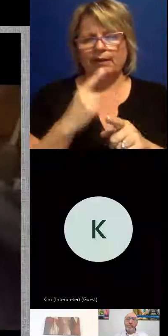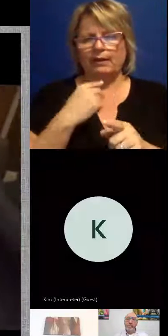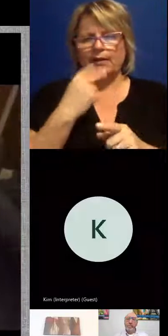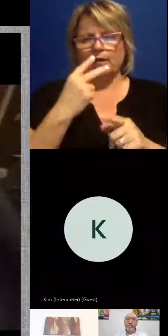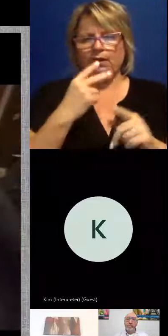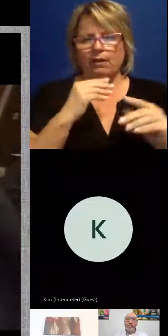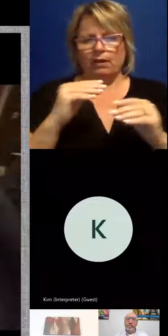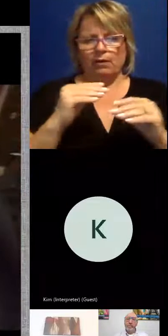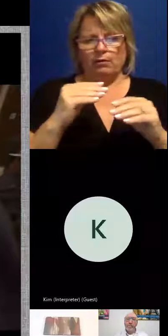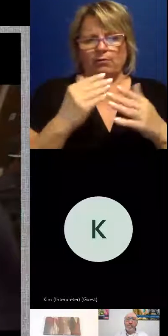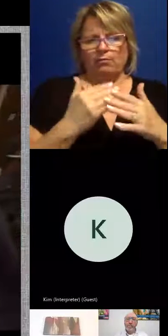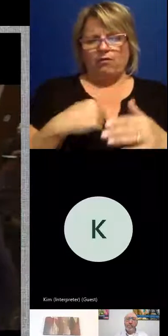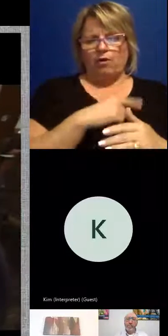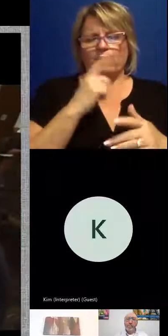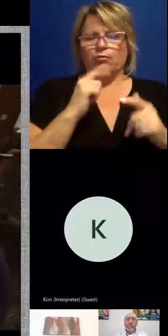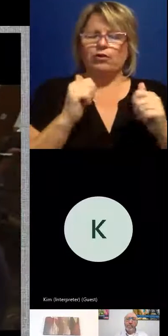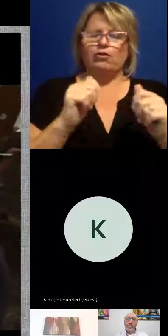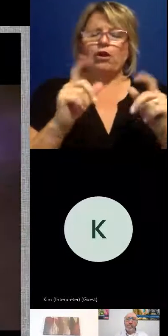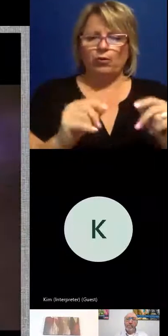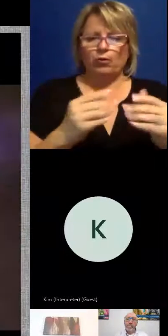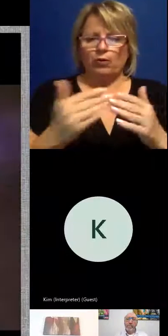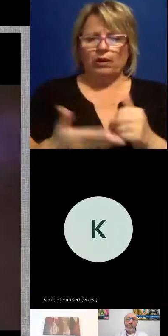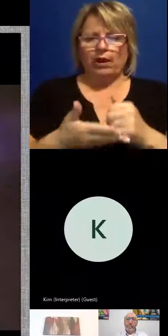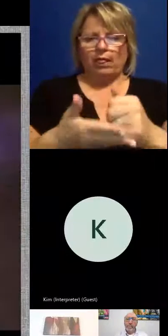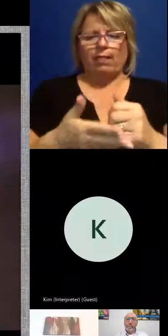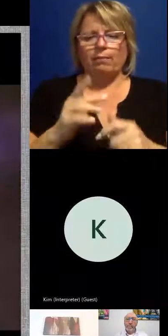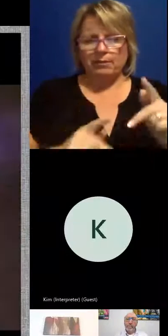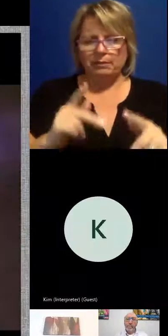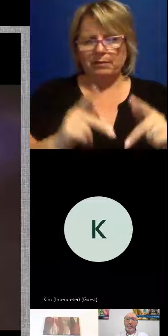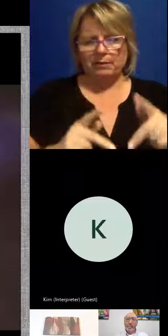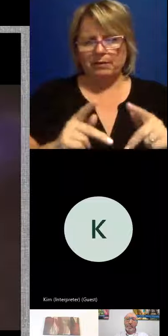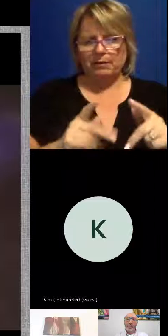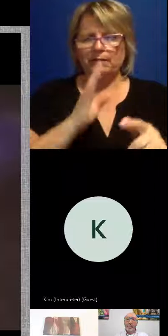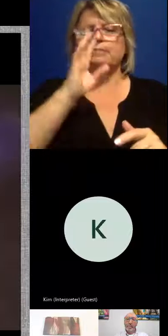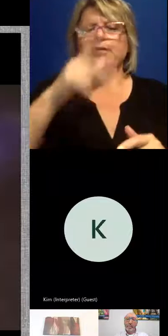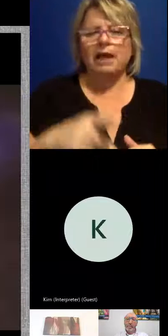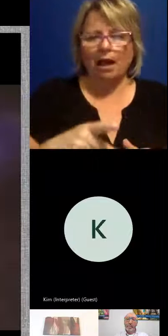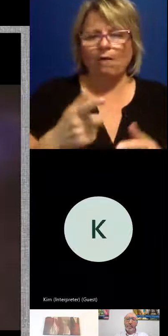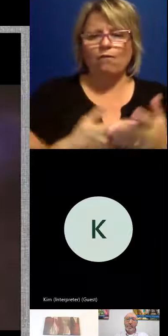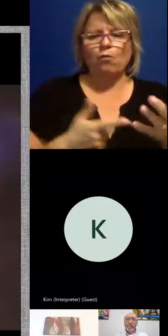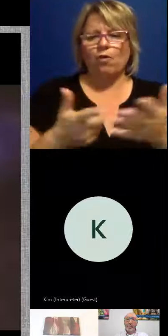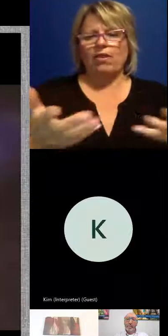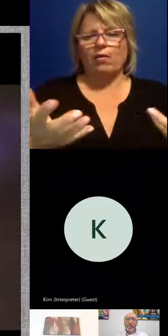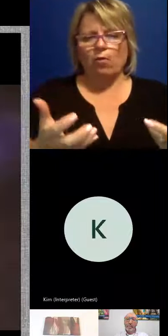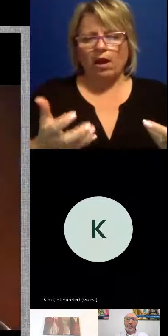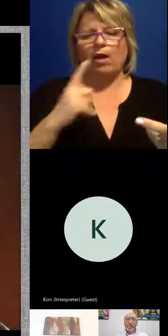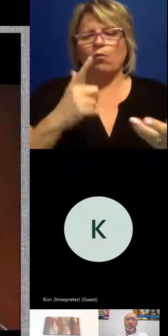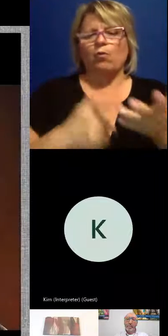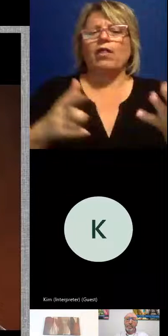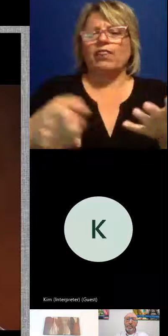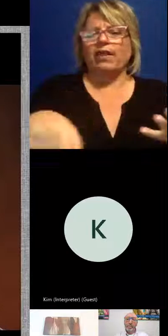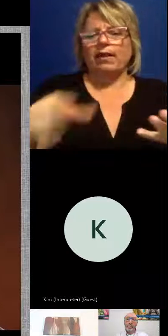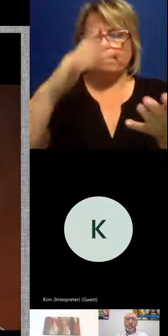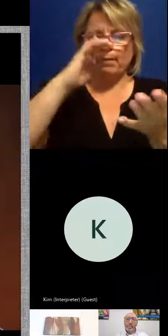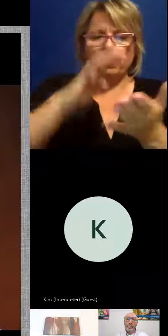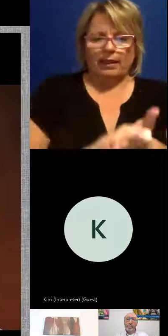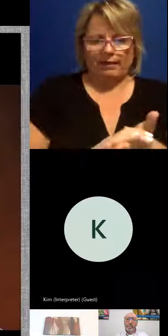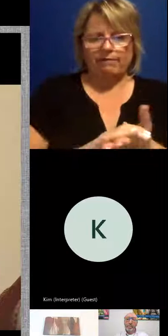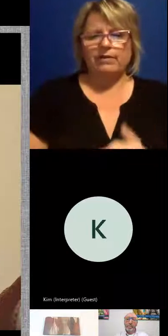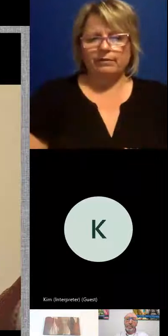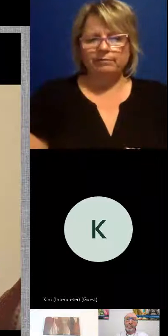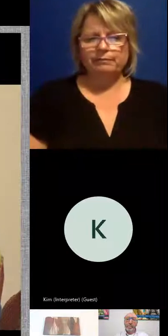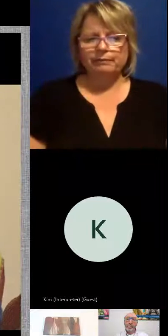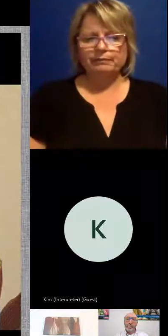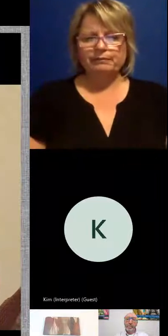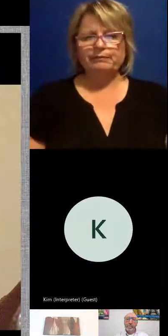us, we try to do things to help people speak out for what they want and do what they believe in. We just